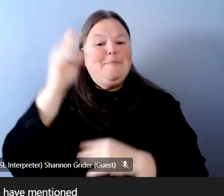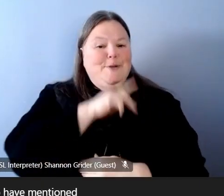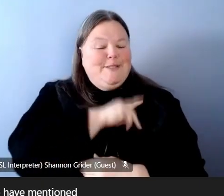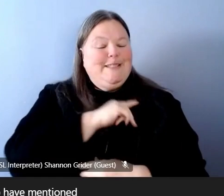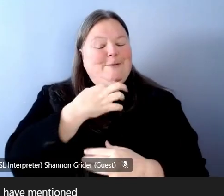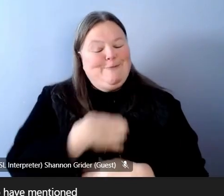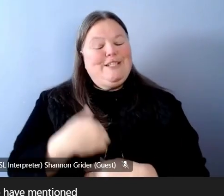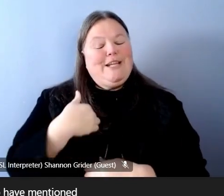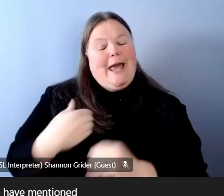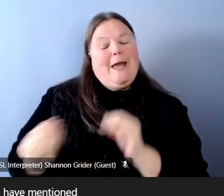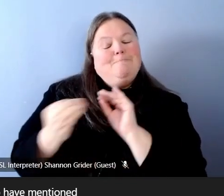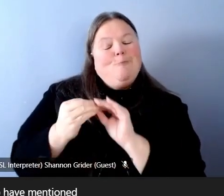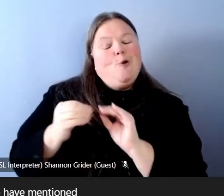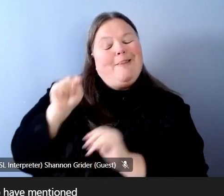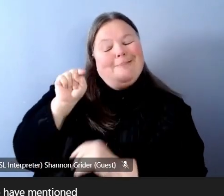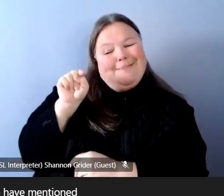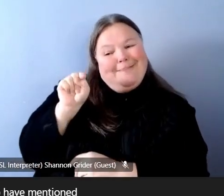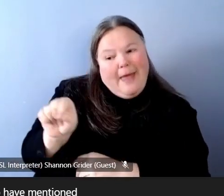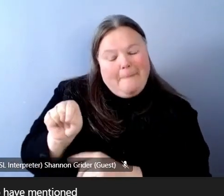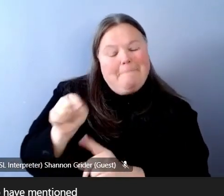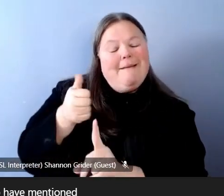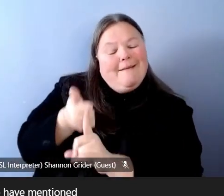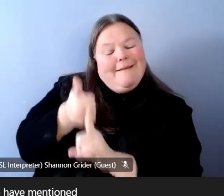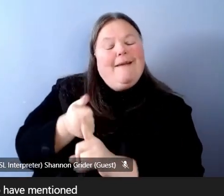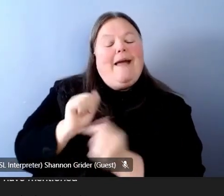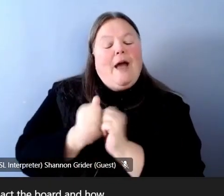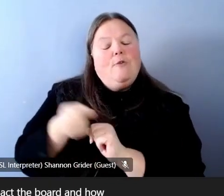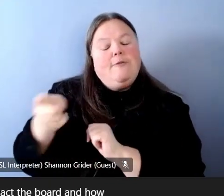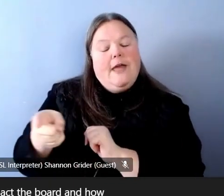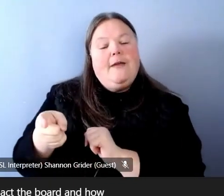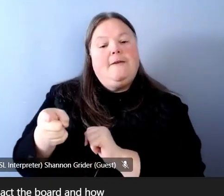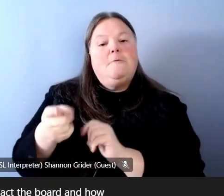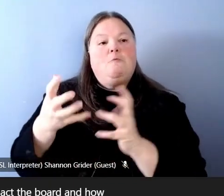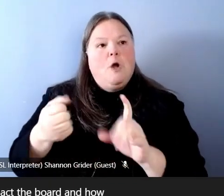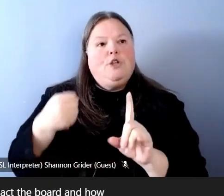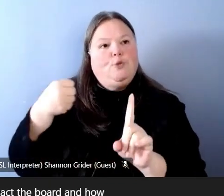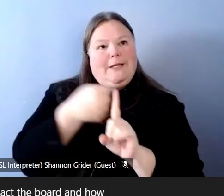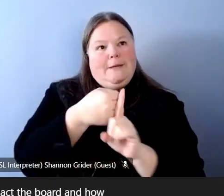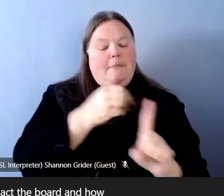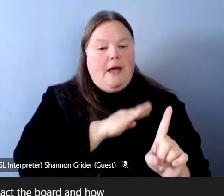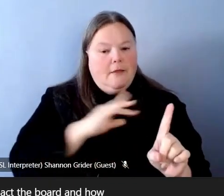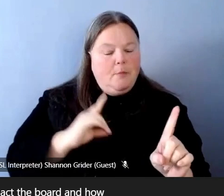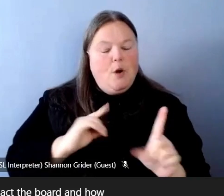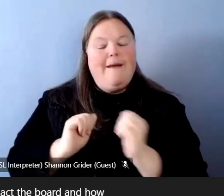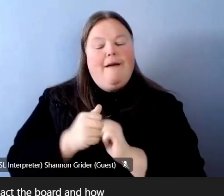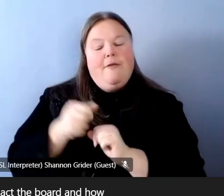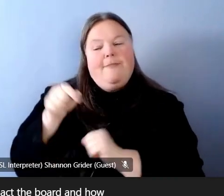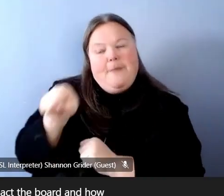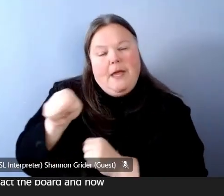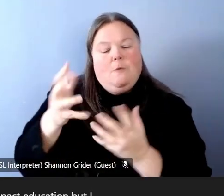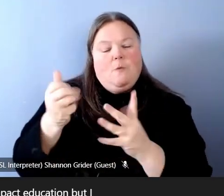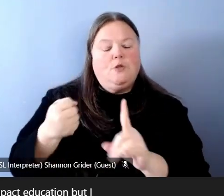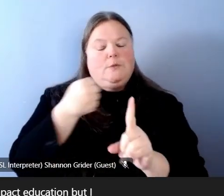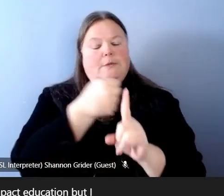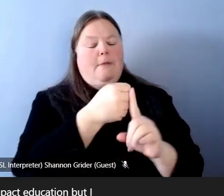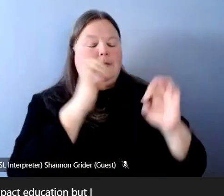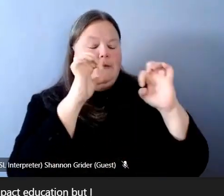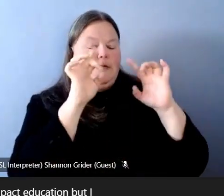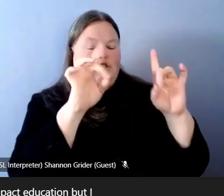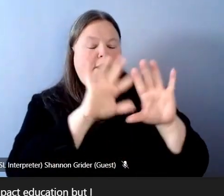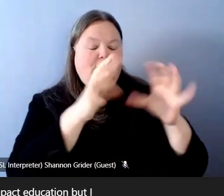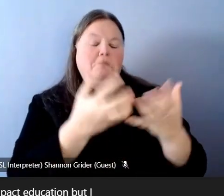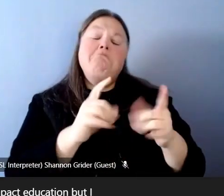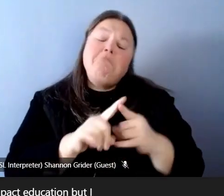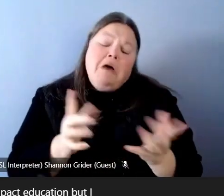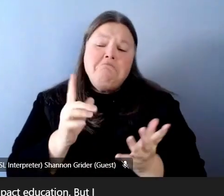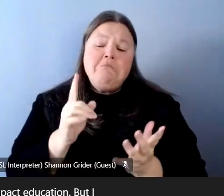they wish to impact the board and how they wish to impact education. But I think it was pretty